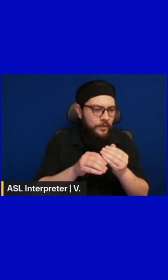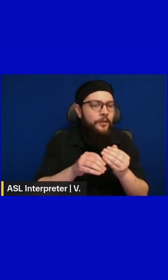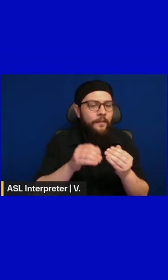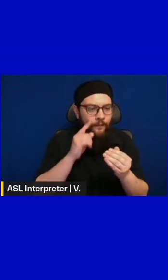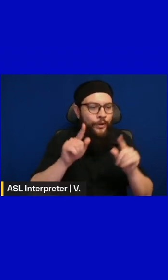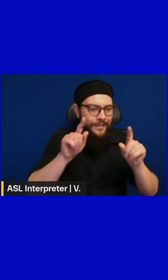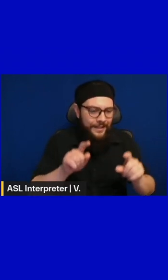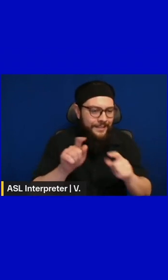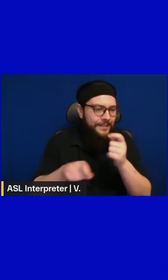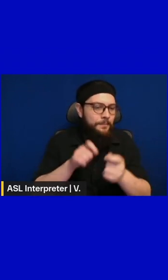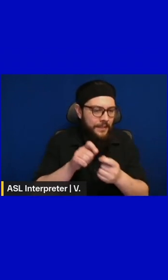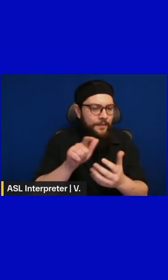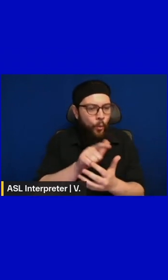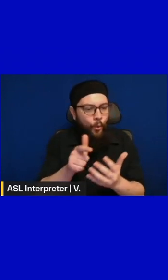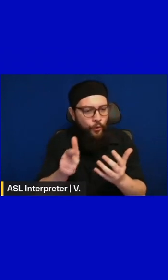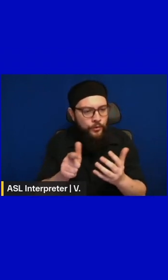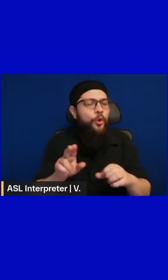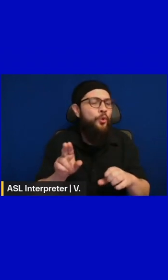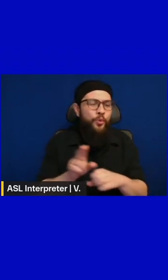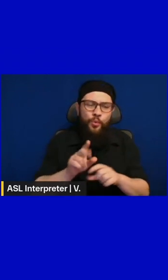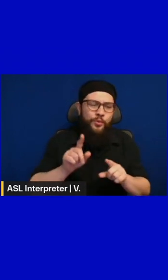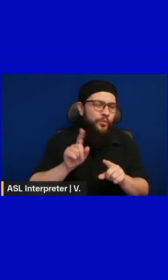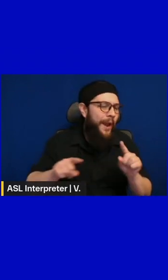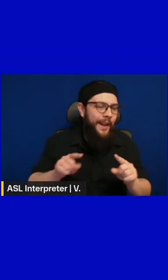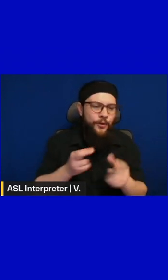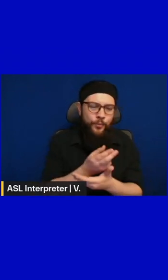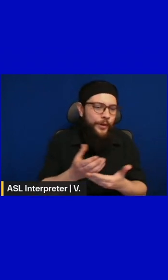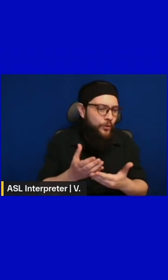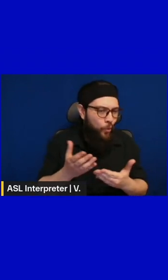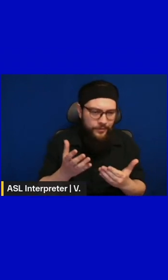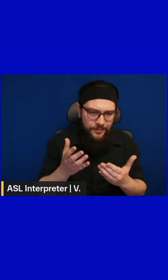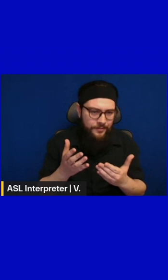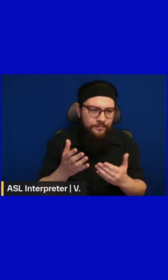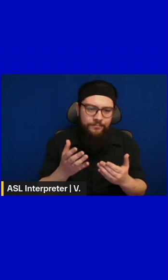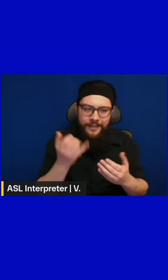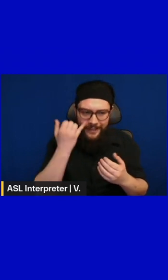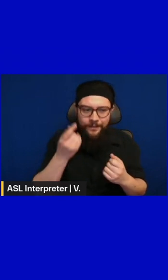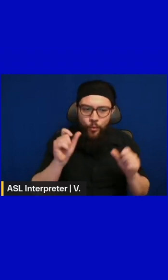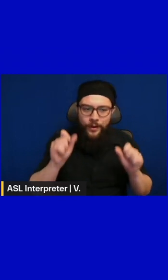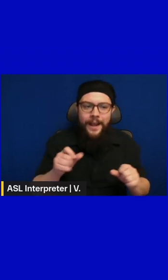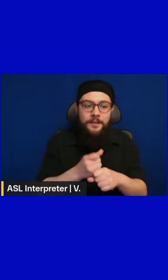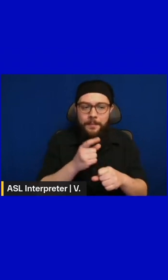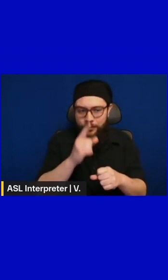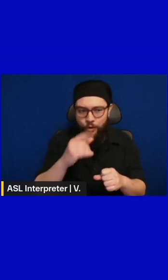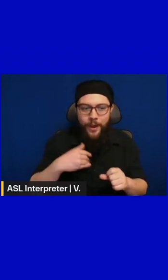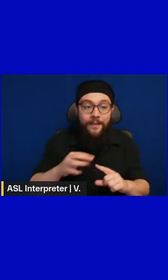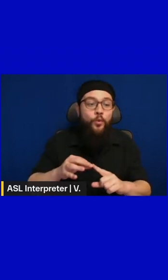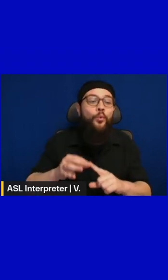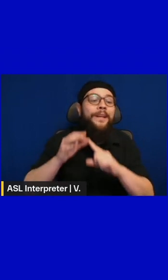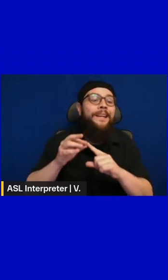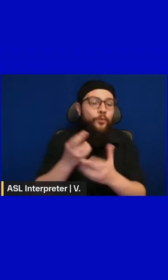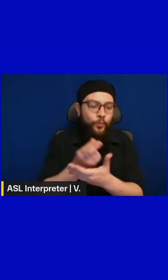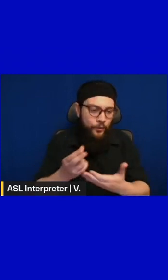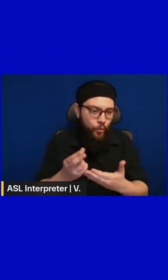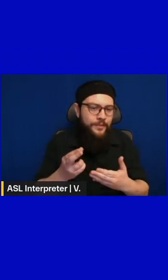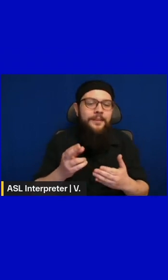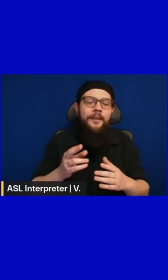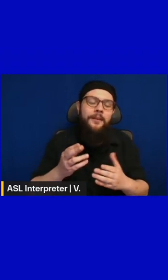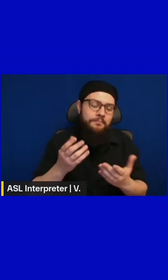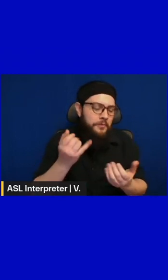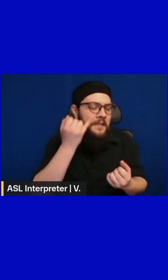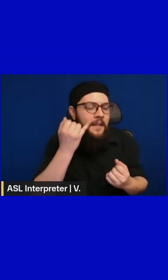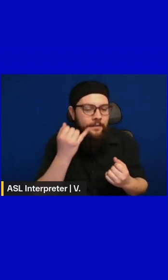particular order. Use random resources where you can to ensure you're getting unique resources in case there's overlap in the